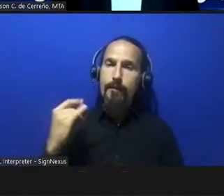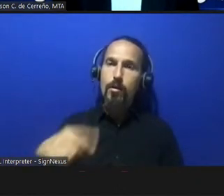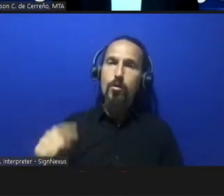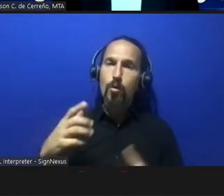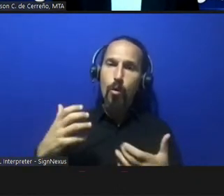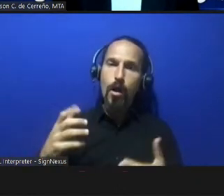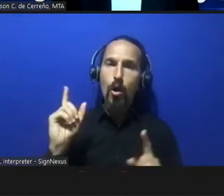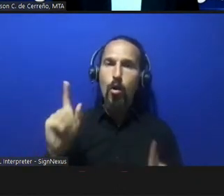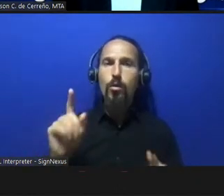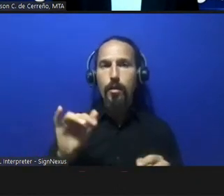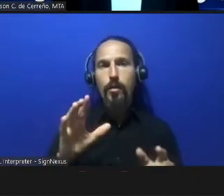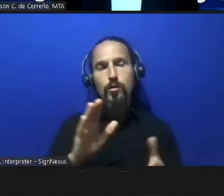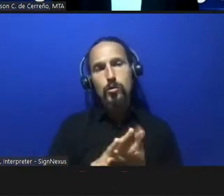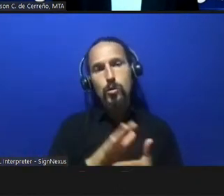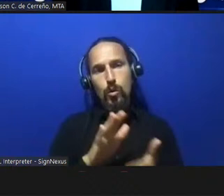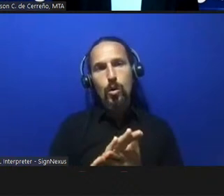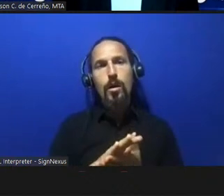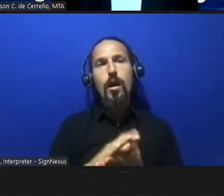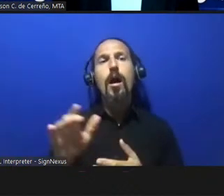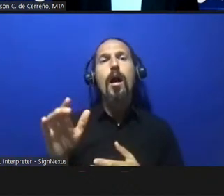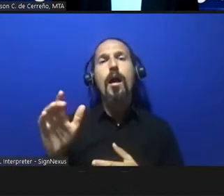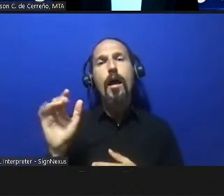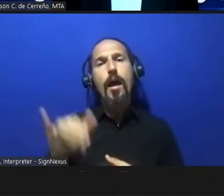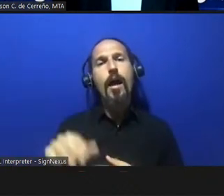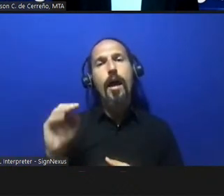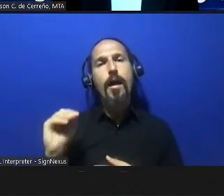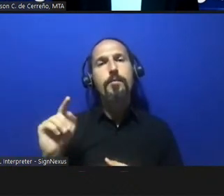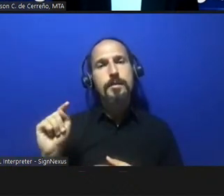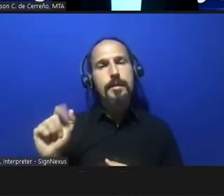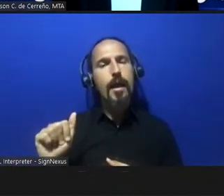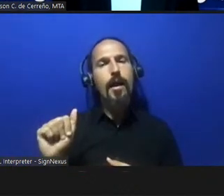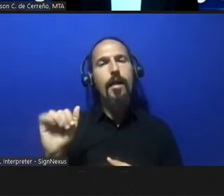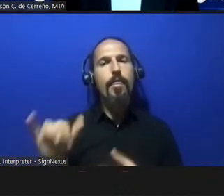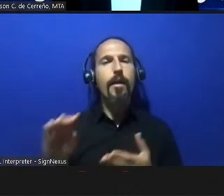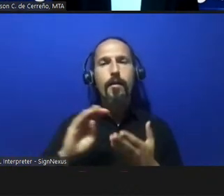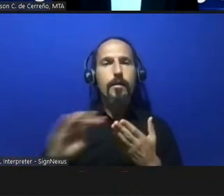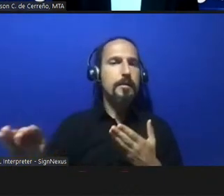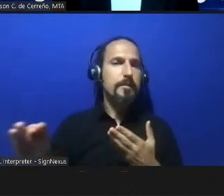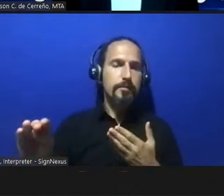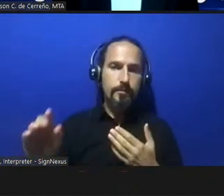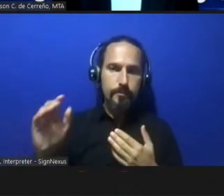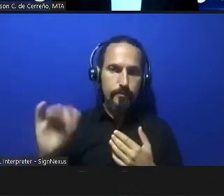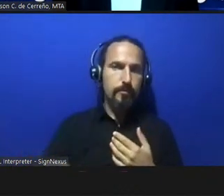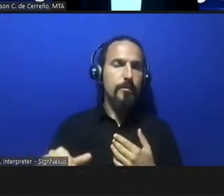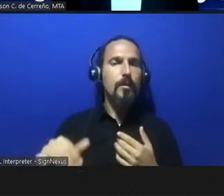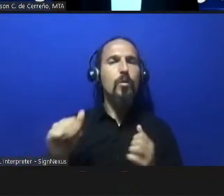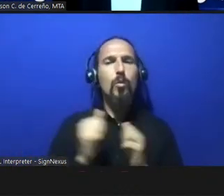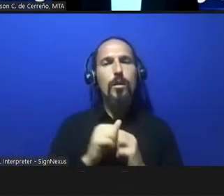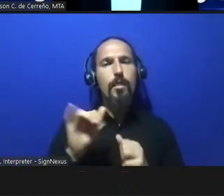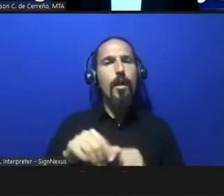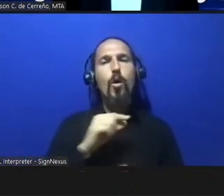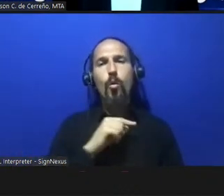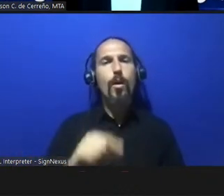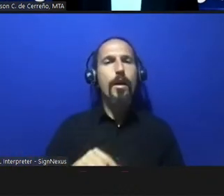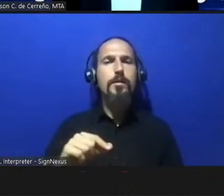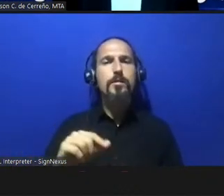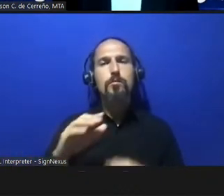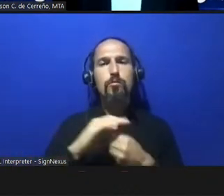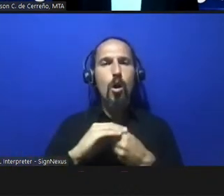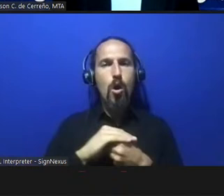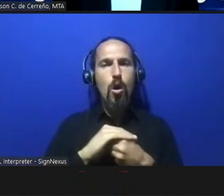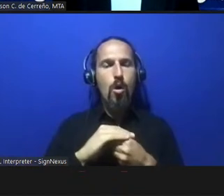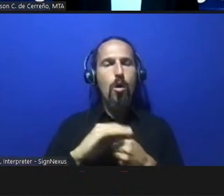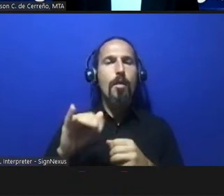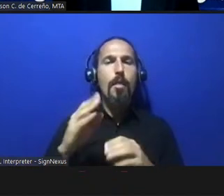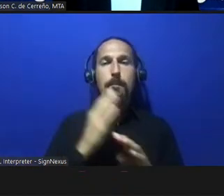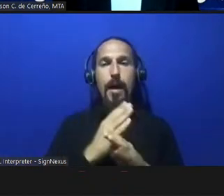school city until mta did away with uh for example mta did away with the queensboro for the quiz bus